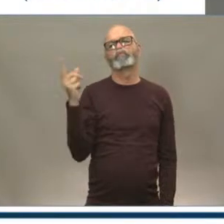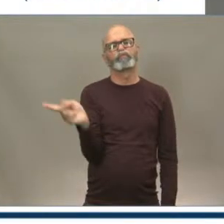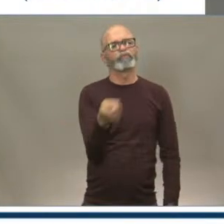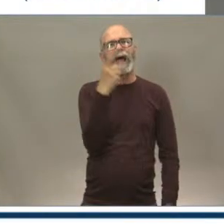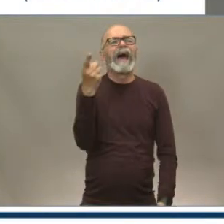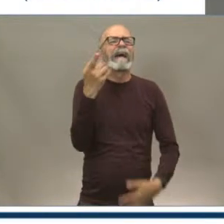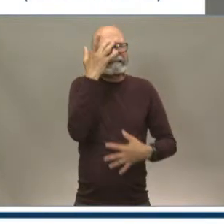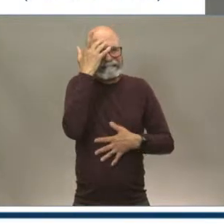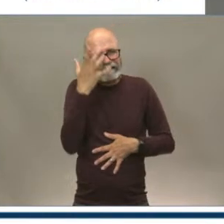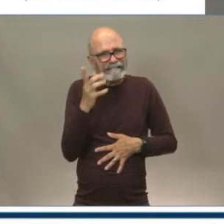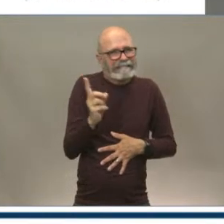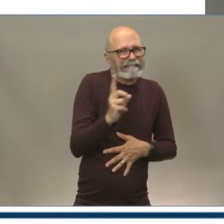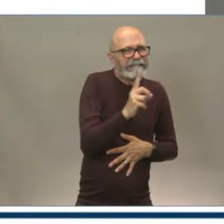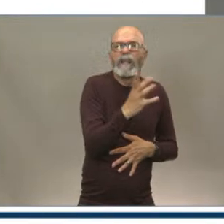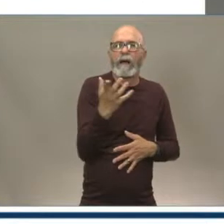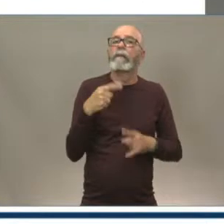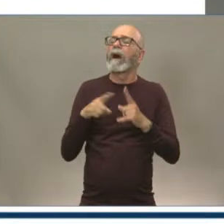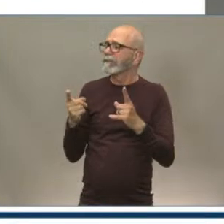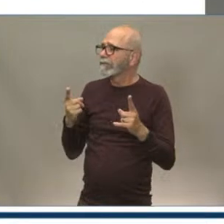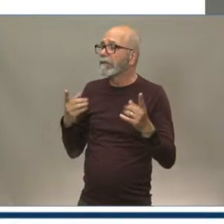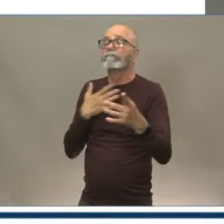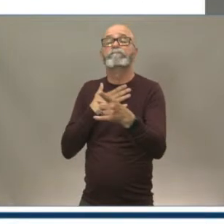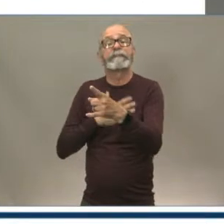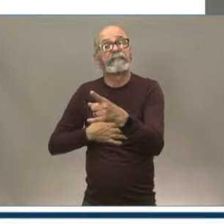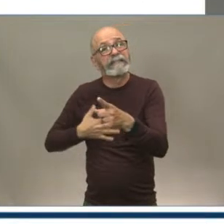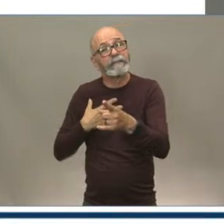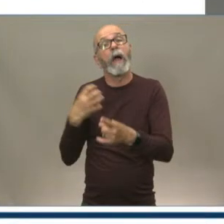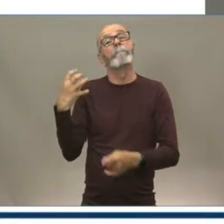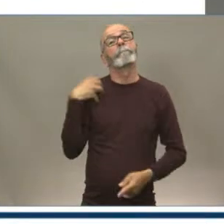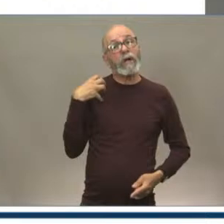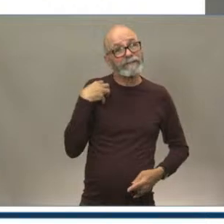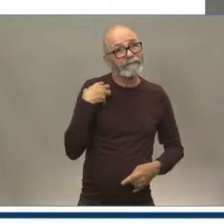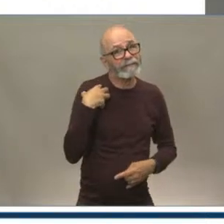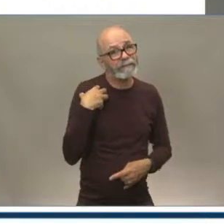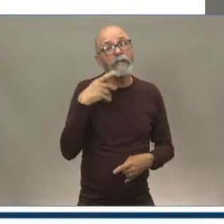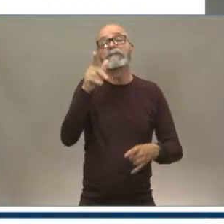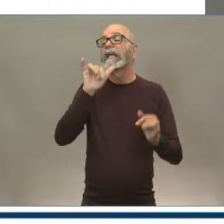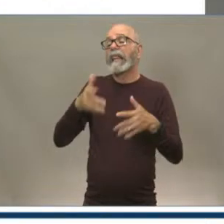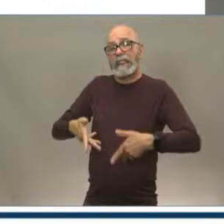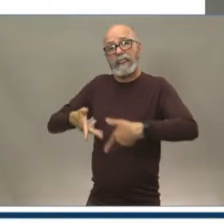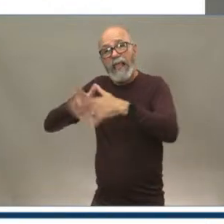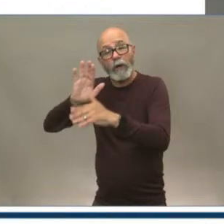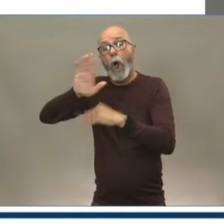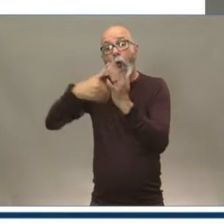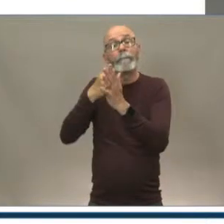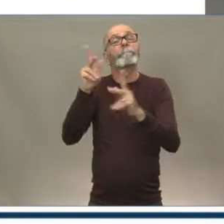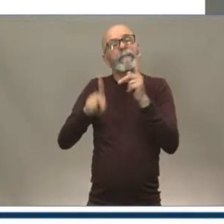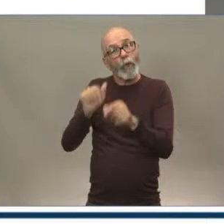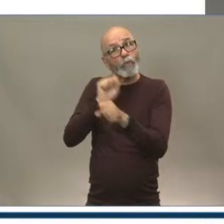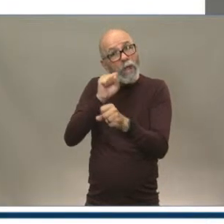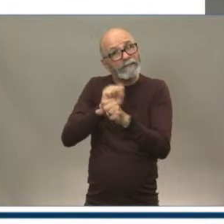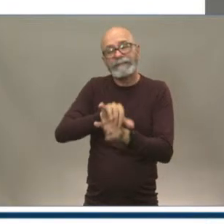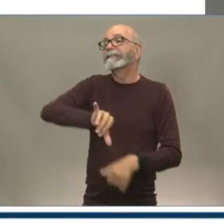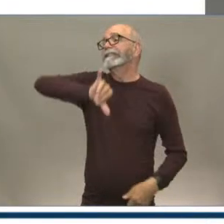employers, wherever possible, allow your employees to work from home for the next short period of